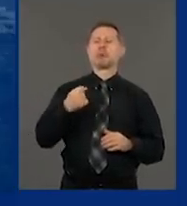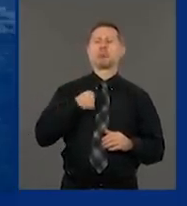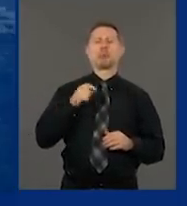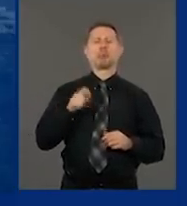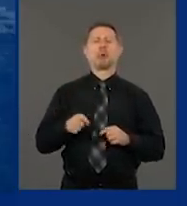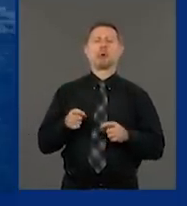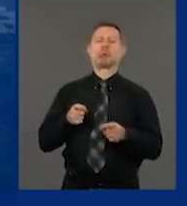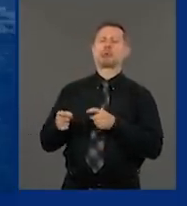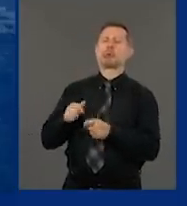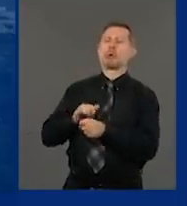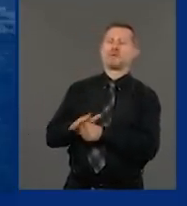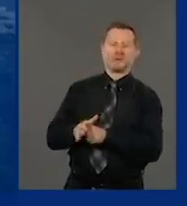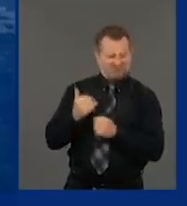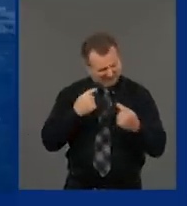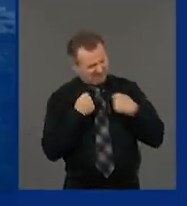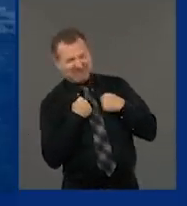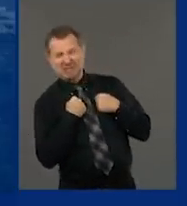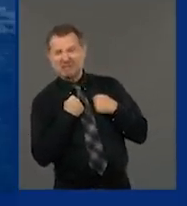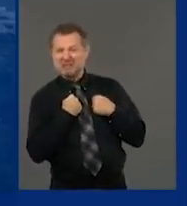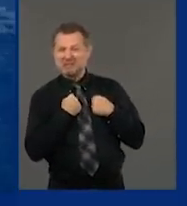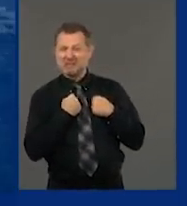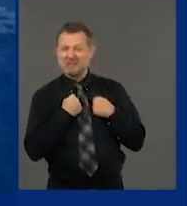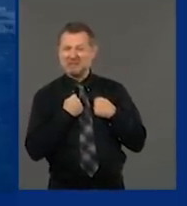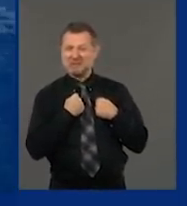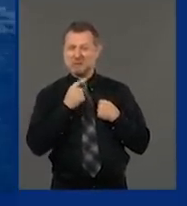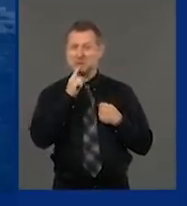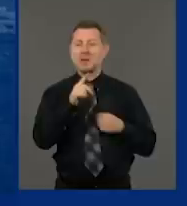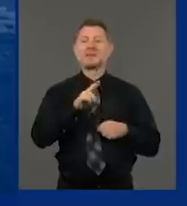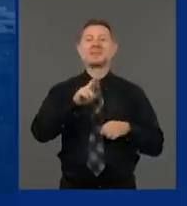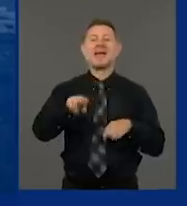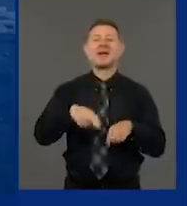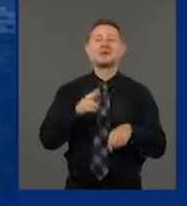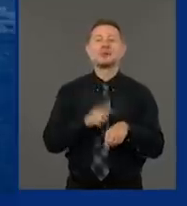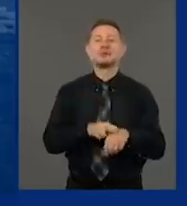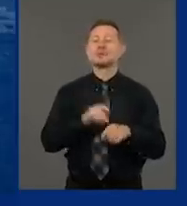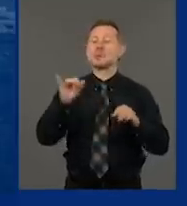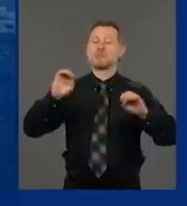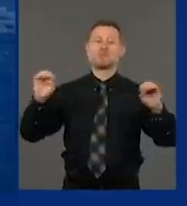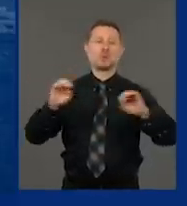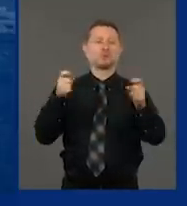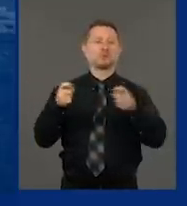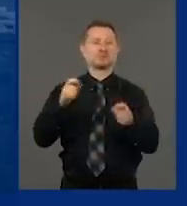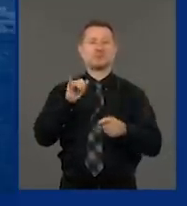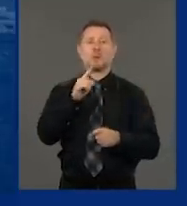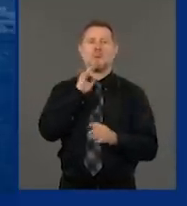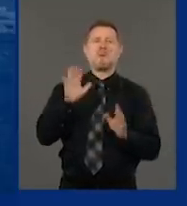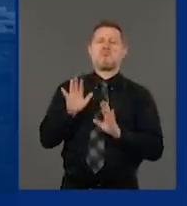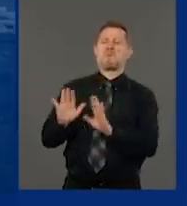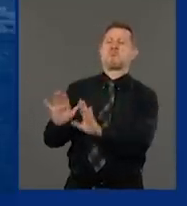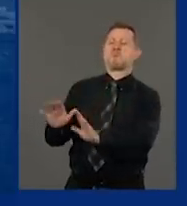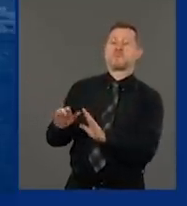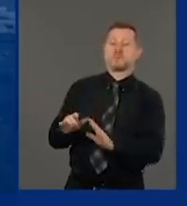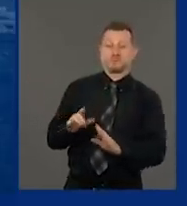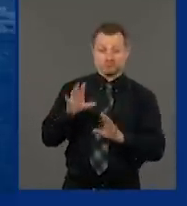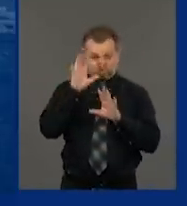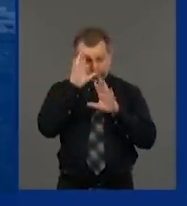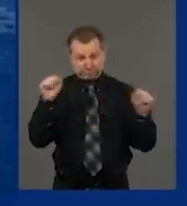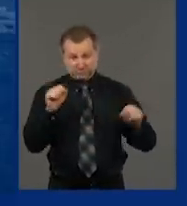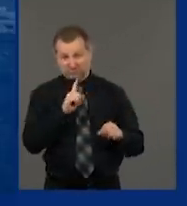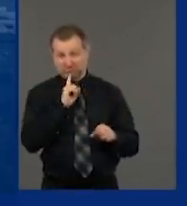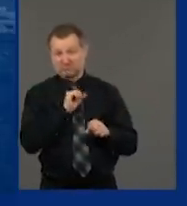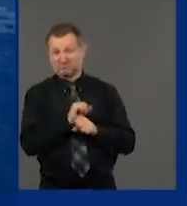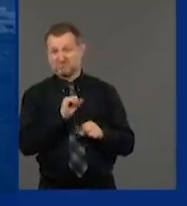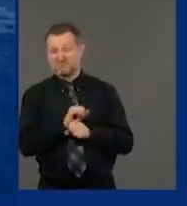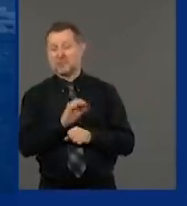the COVID virus? It's a national issue. The president did a